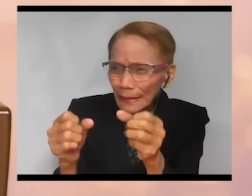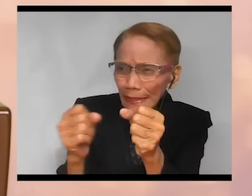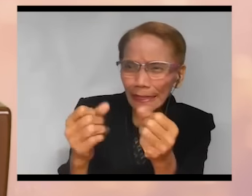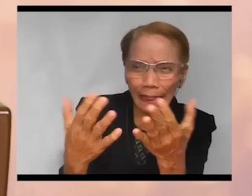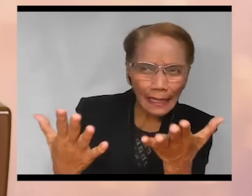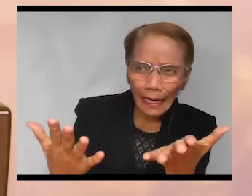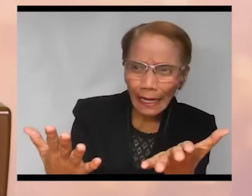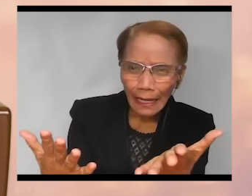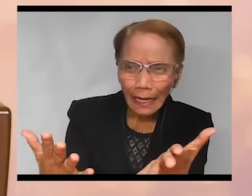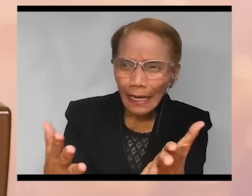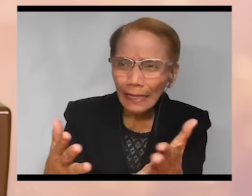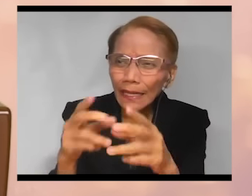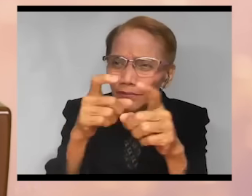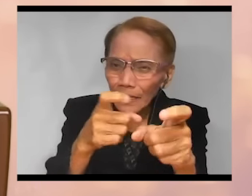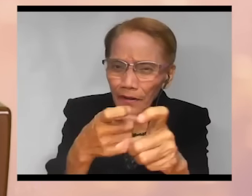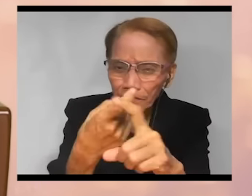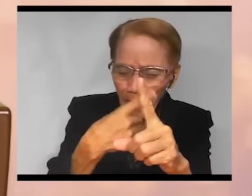this boy.